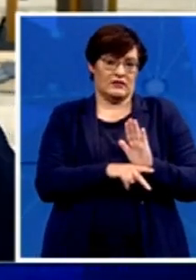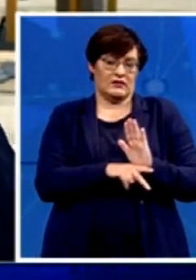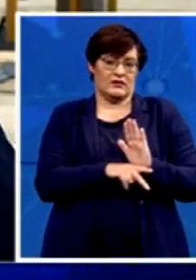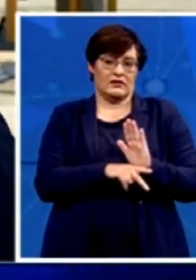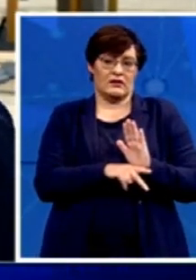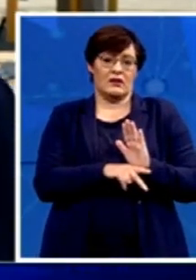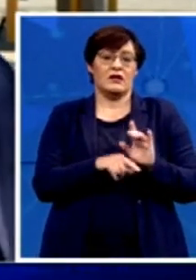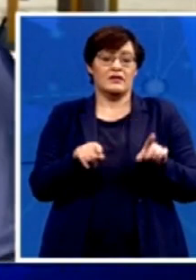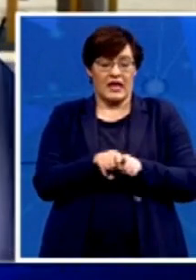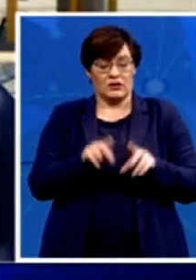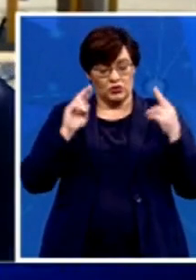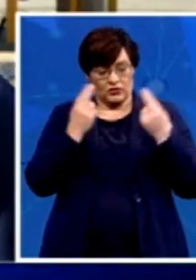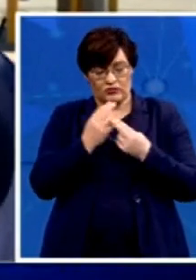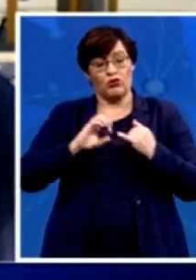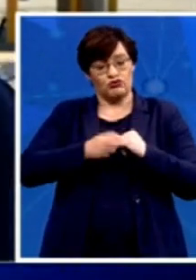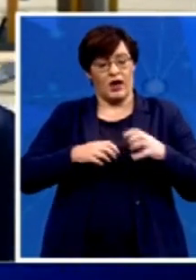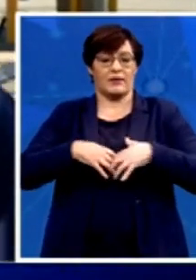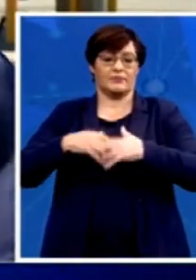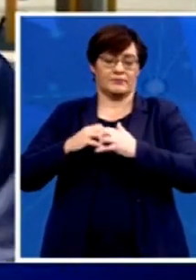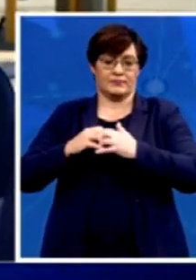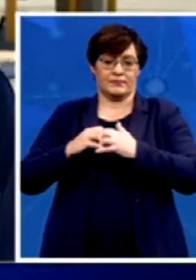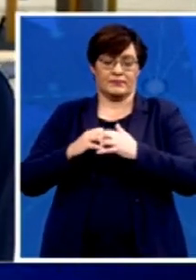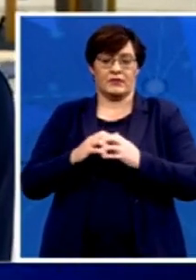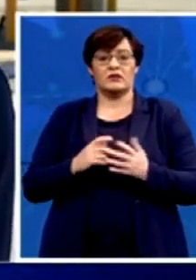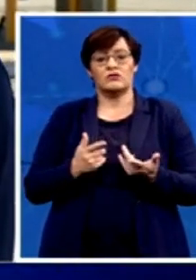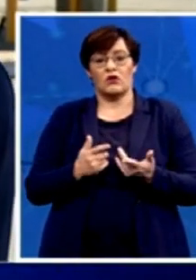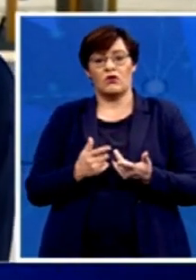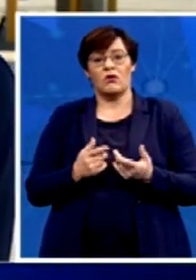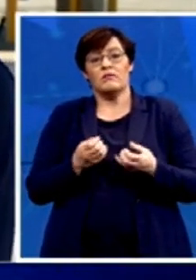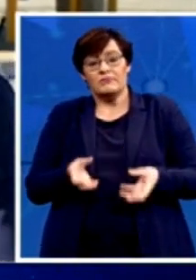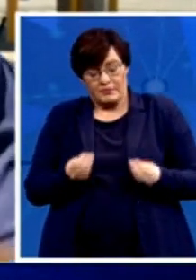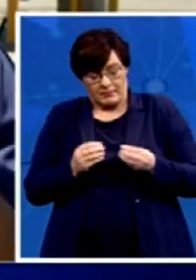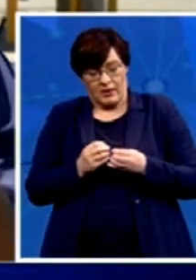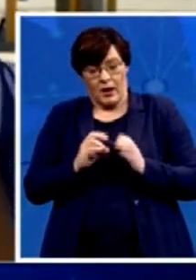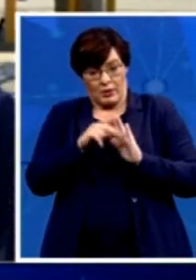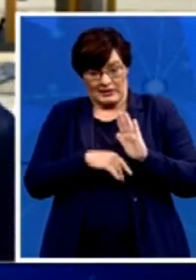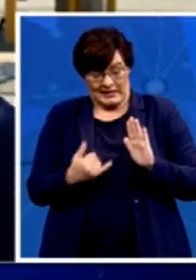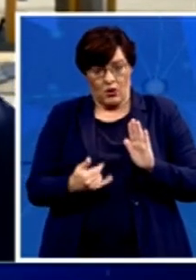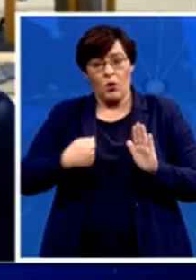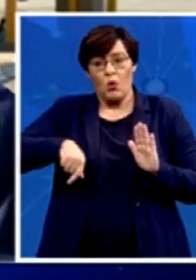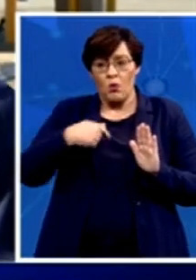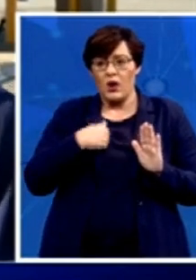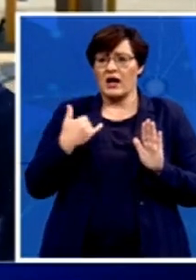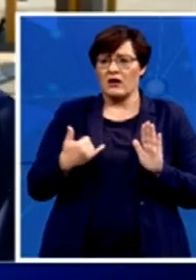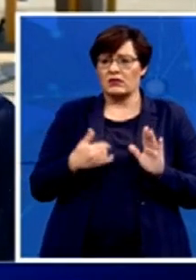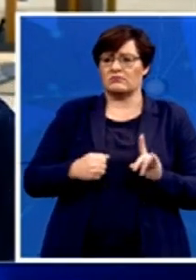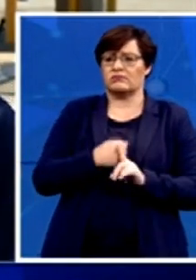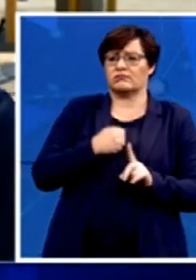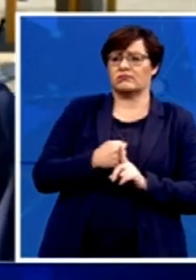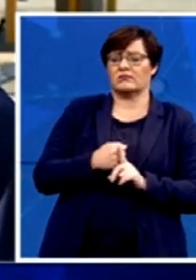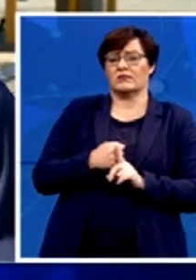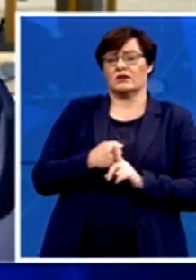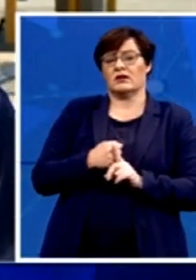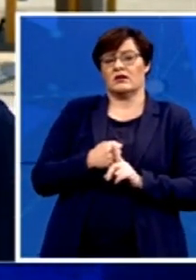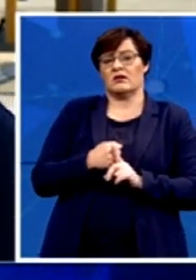in place towards students. So we just received the policy now, and we are, as the ISRC, currently embarking on a campaign that is going to start this weekend